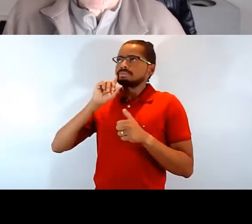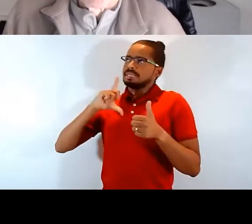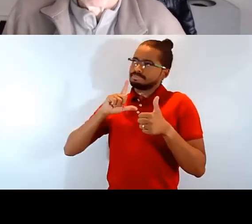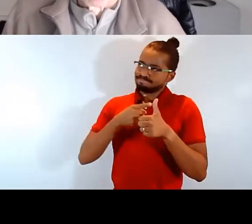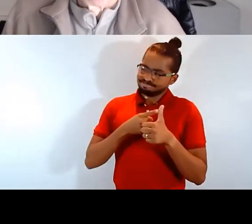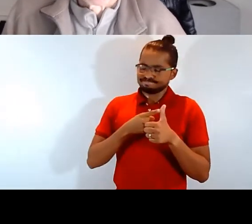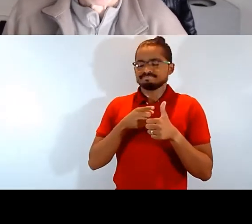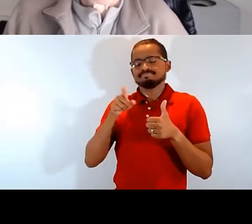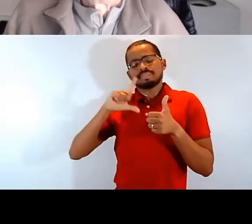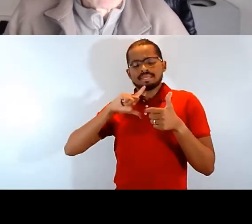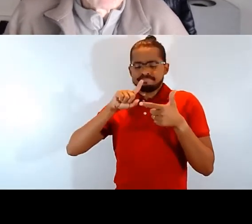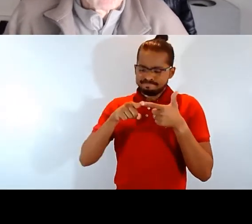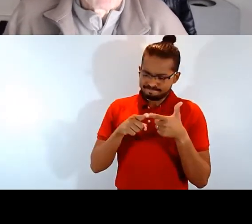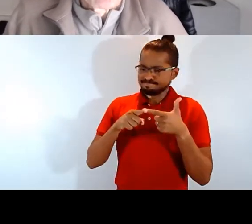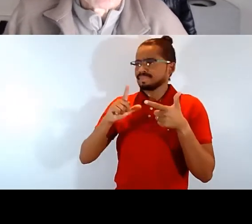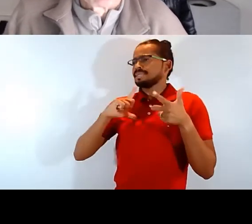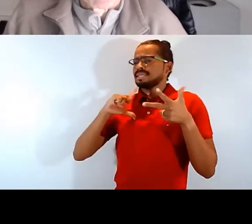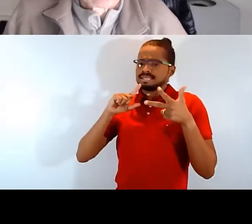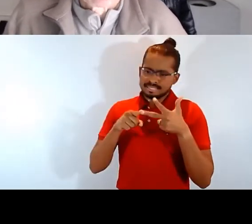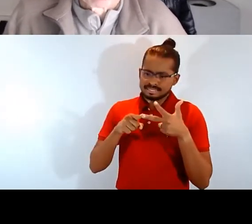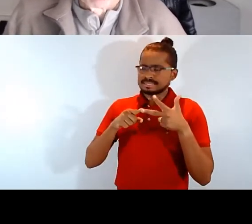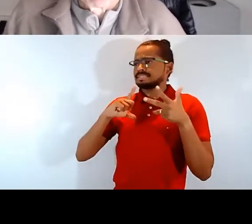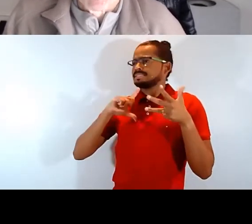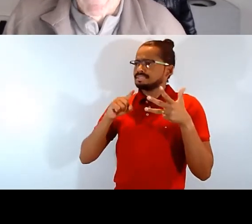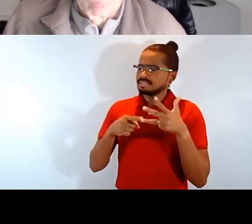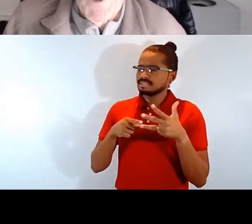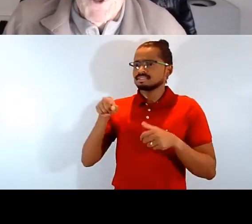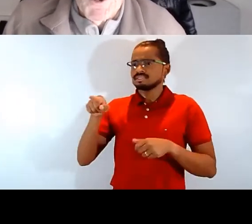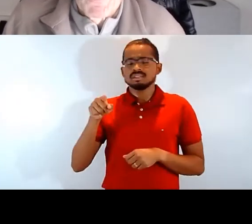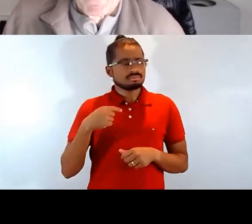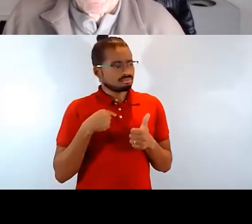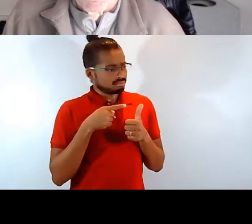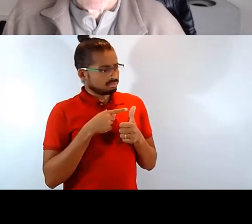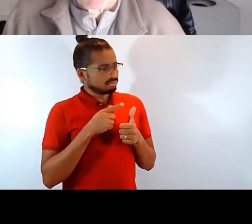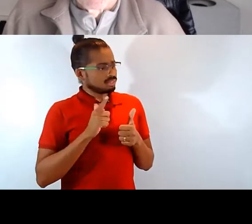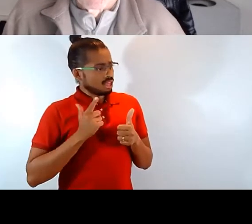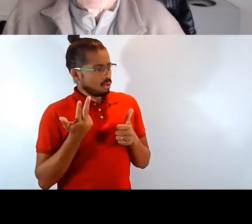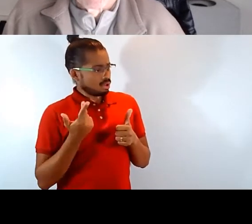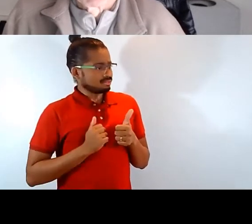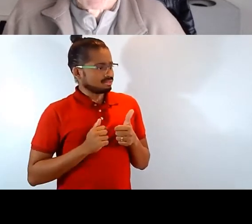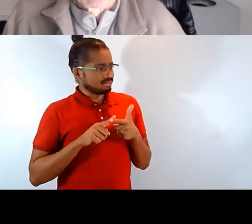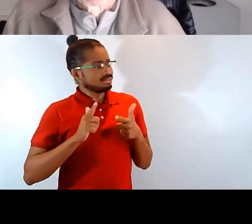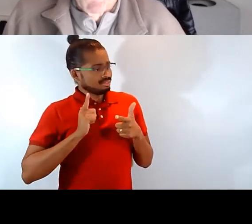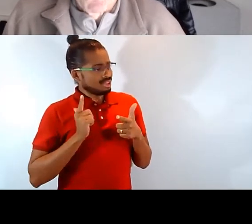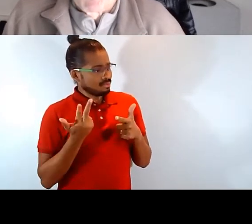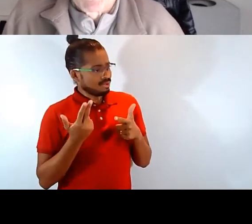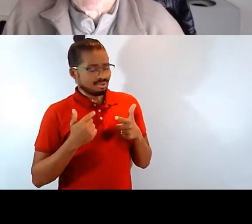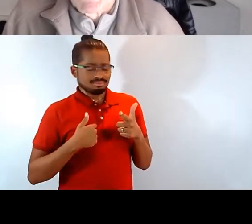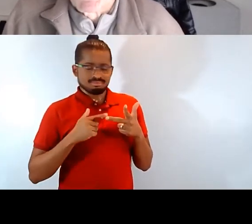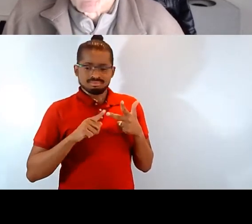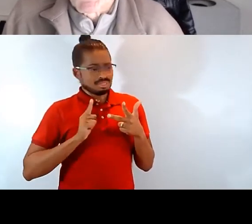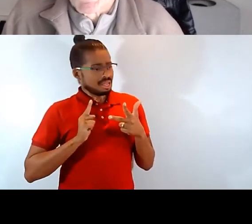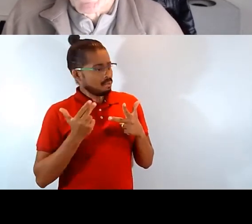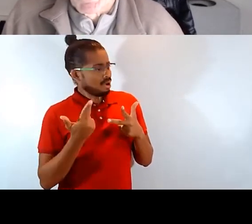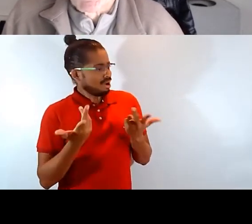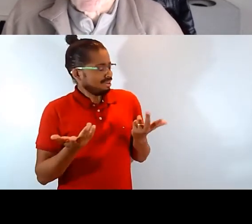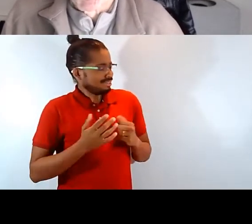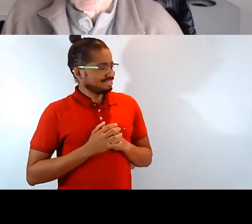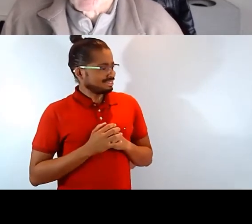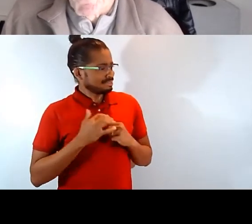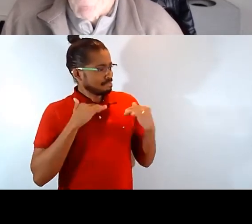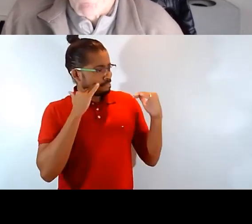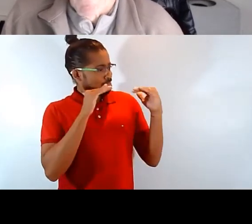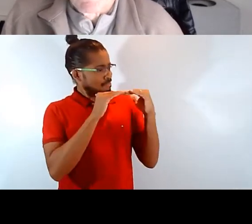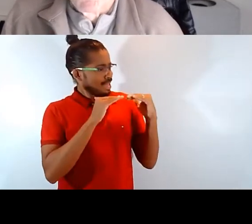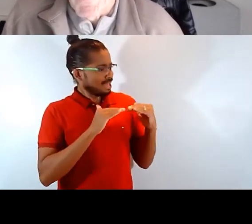they are much less visible. Their amplitude is much smaller, but they exist anyway. So